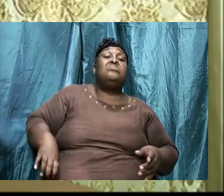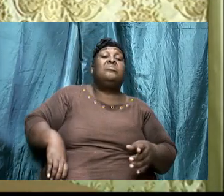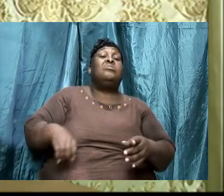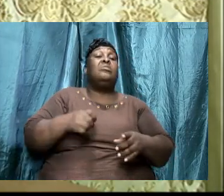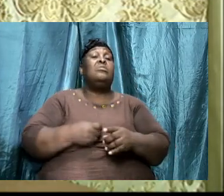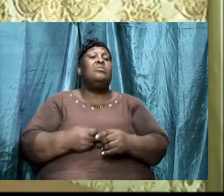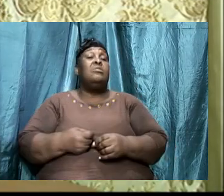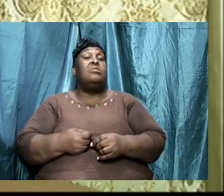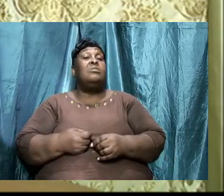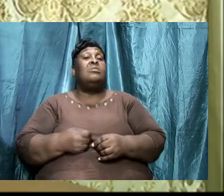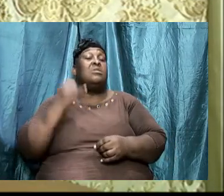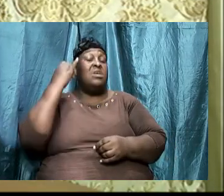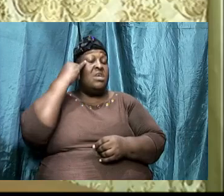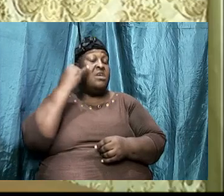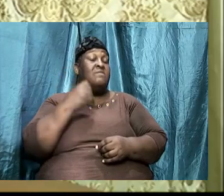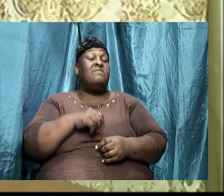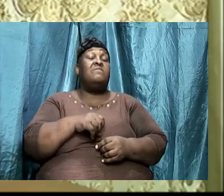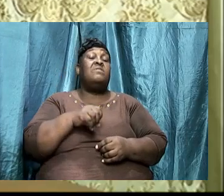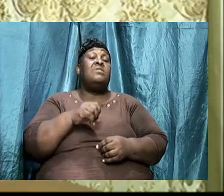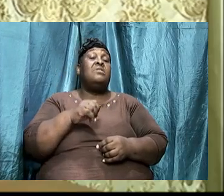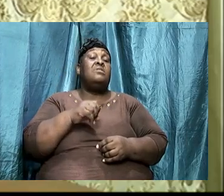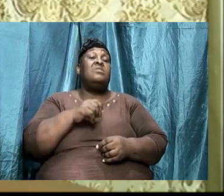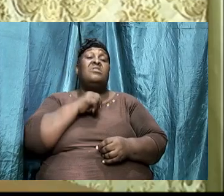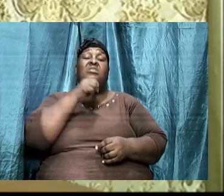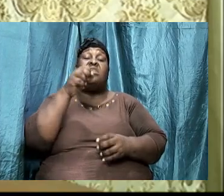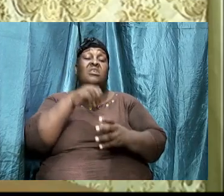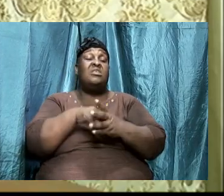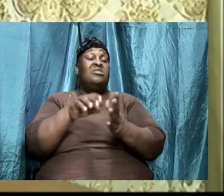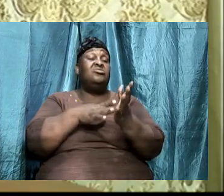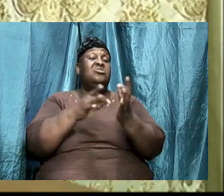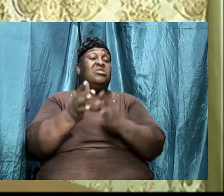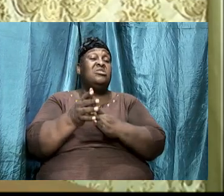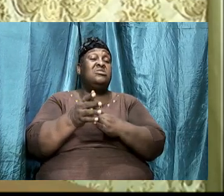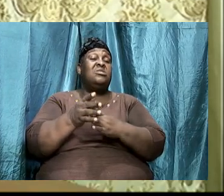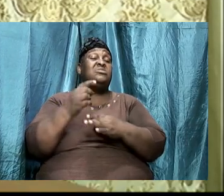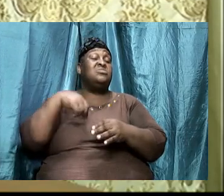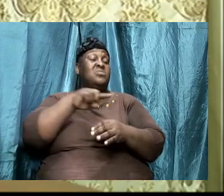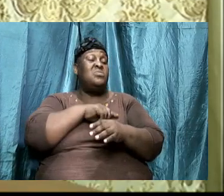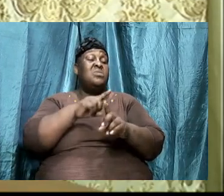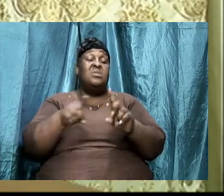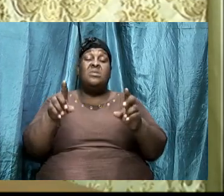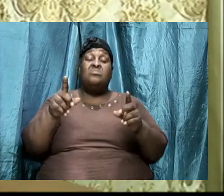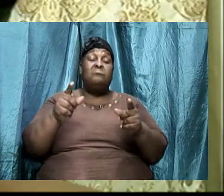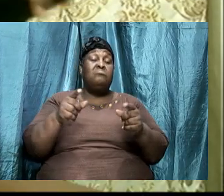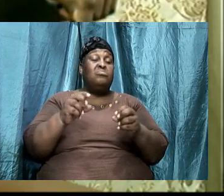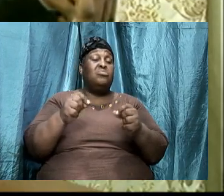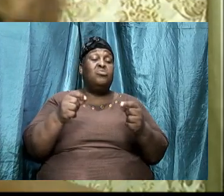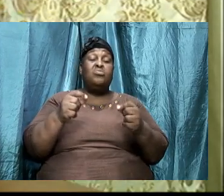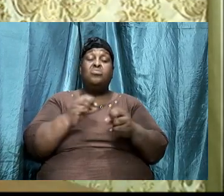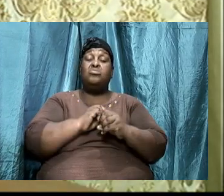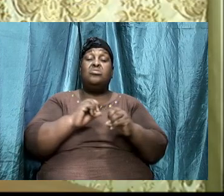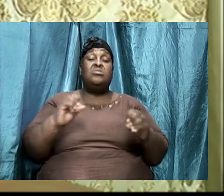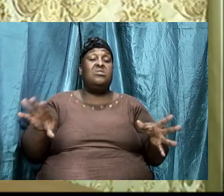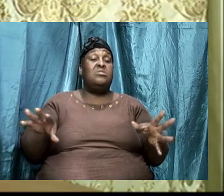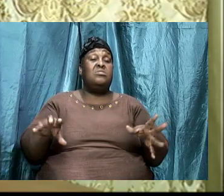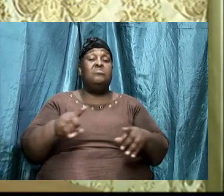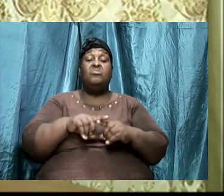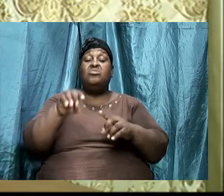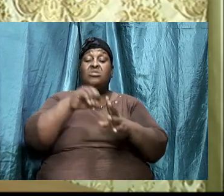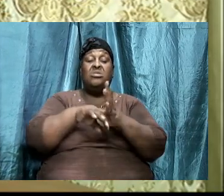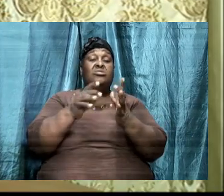him we can do nothing but in Christ we have at our disposal his empowerment